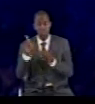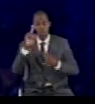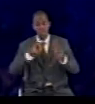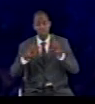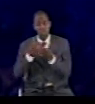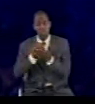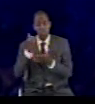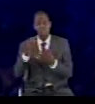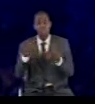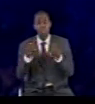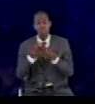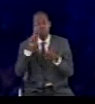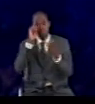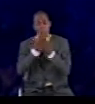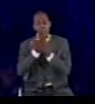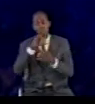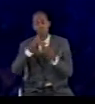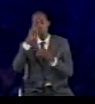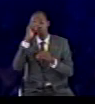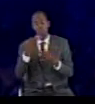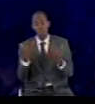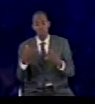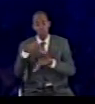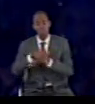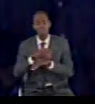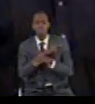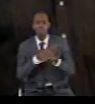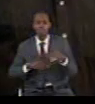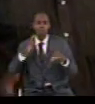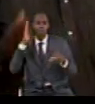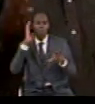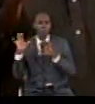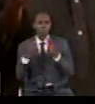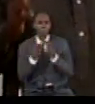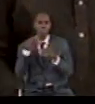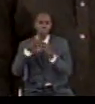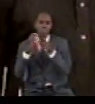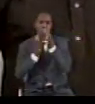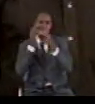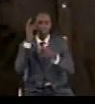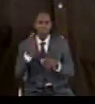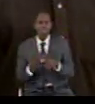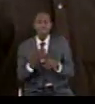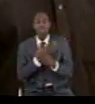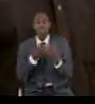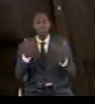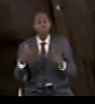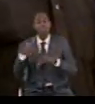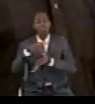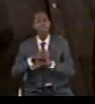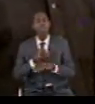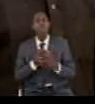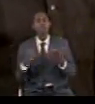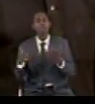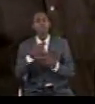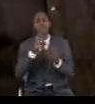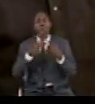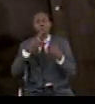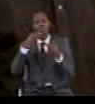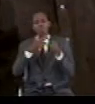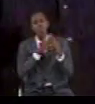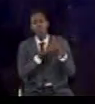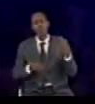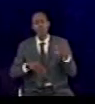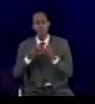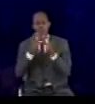believing god tonight the lord will do it in jesus name and tonight i want you to talk to god in prayer